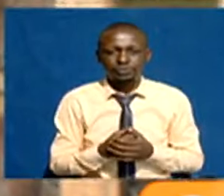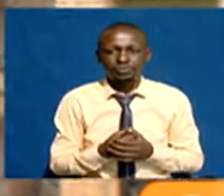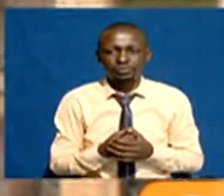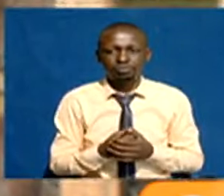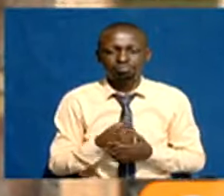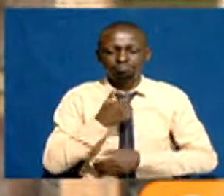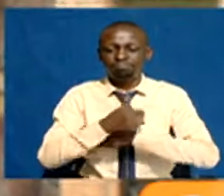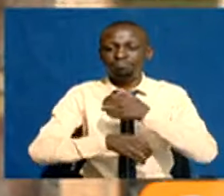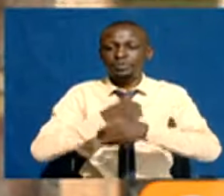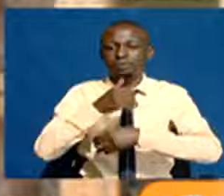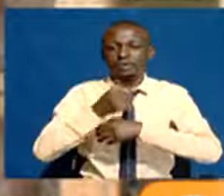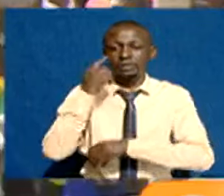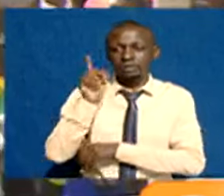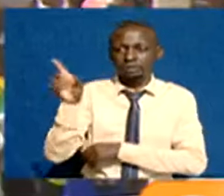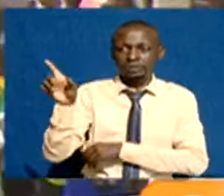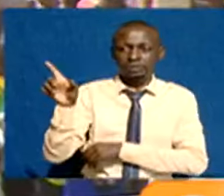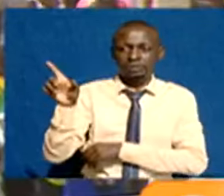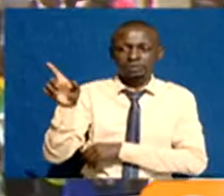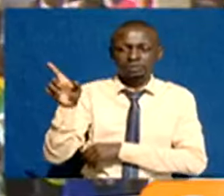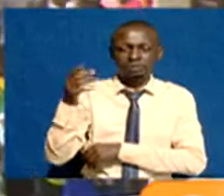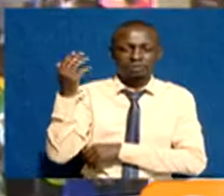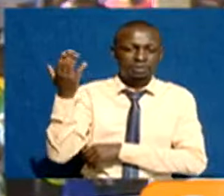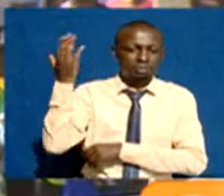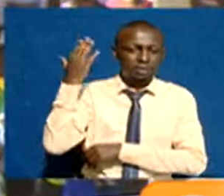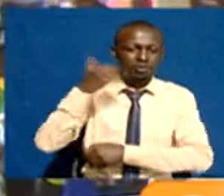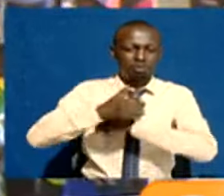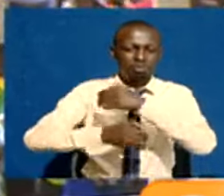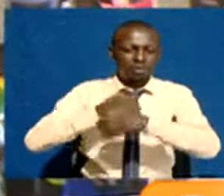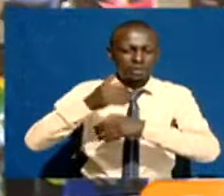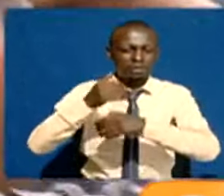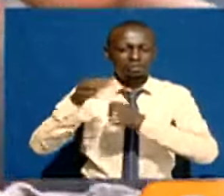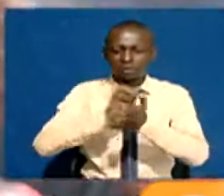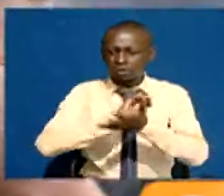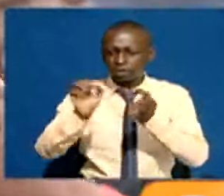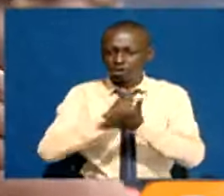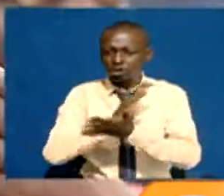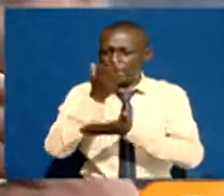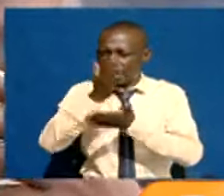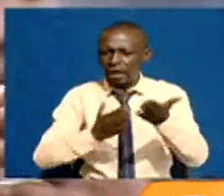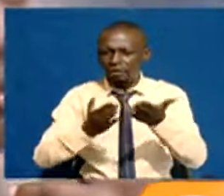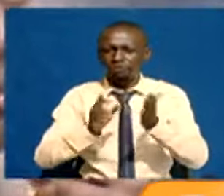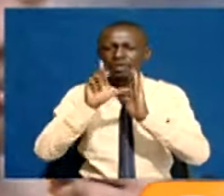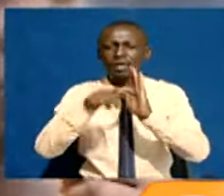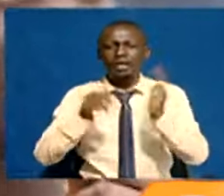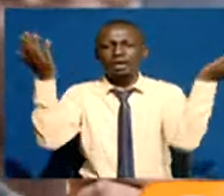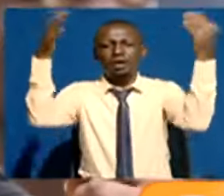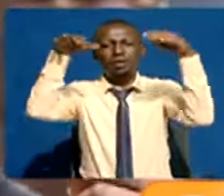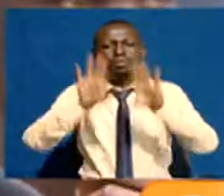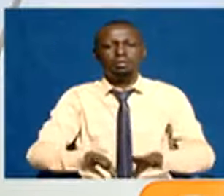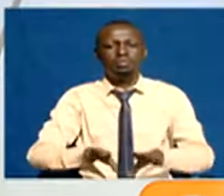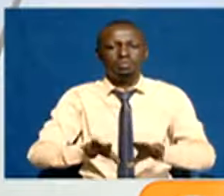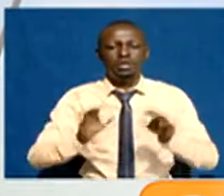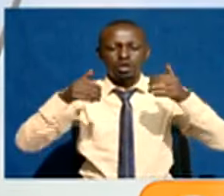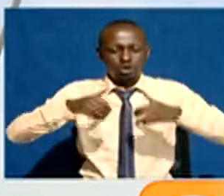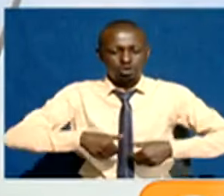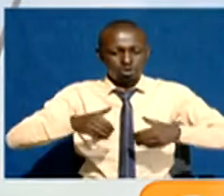this building that had been partly demolished in Kiamaiko area of Madare suddenly collapsed, going down with several youth who